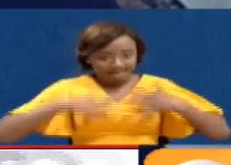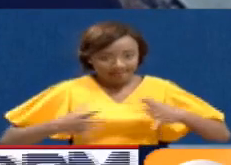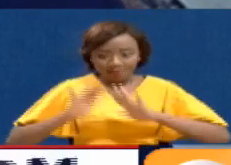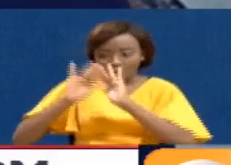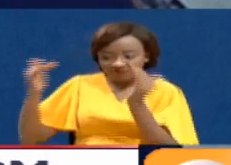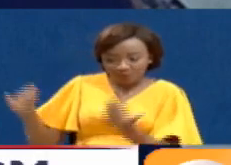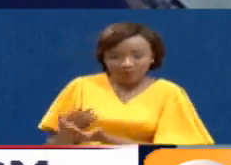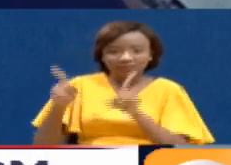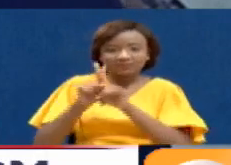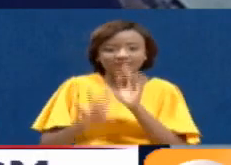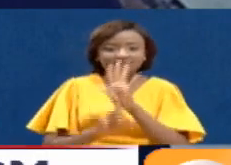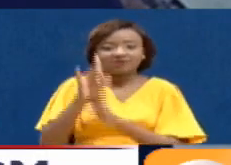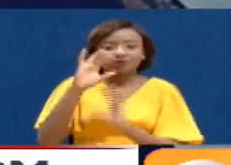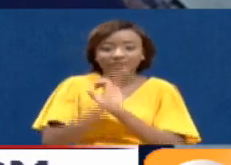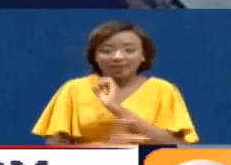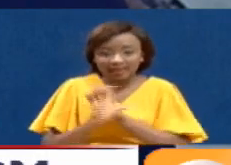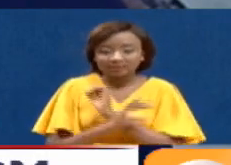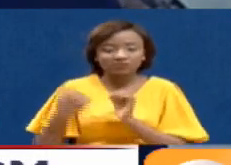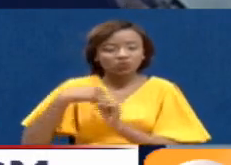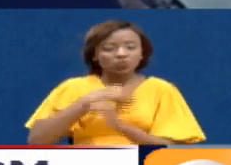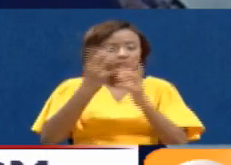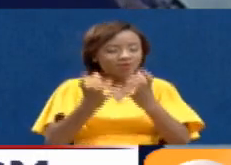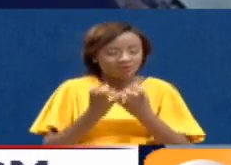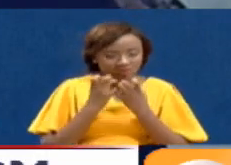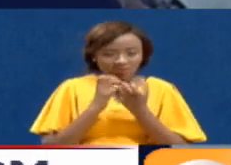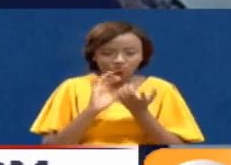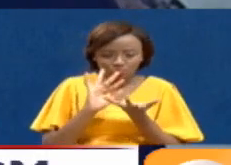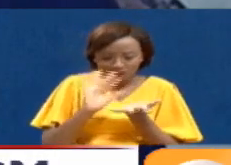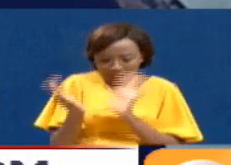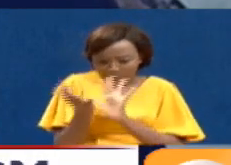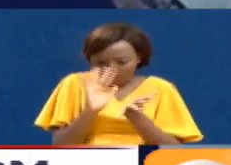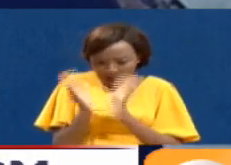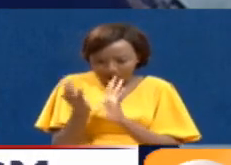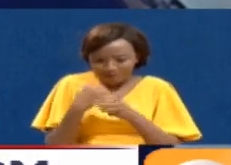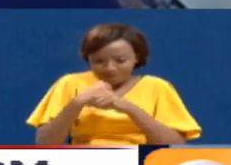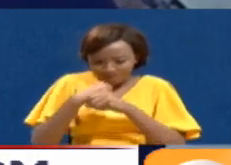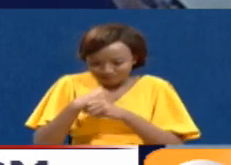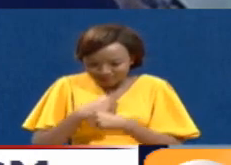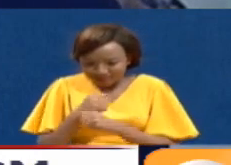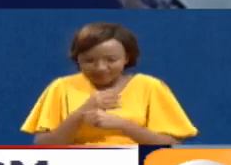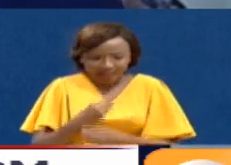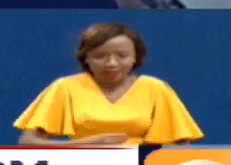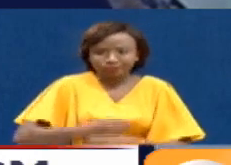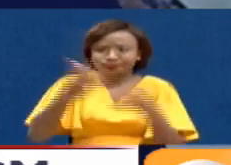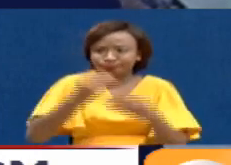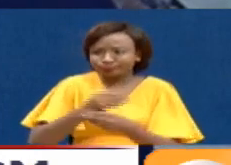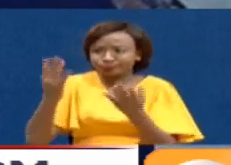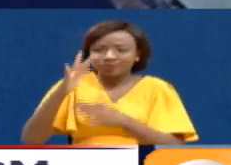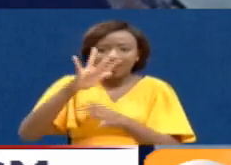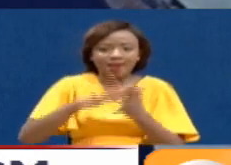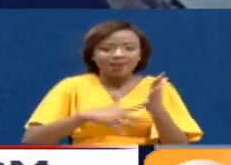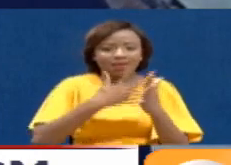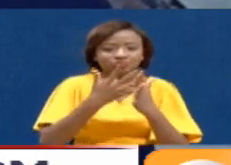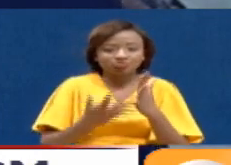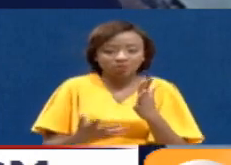world, as developing countries, the fracturing of global production and supply networks, the decline